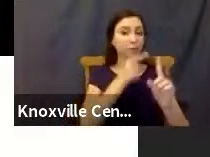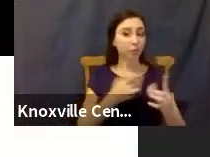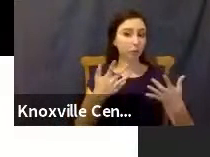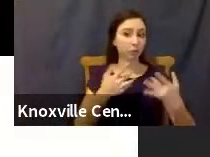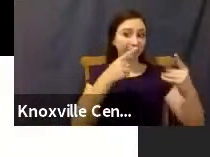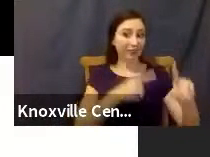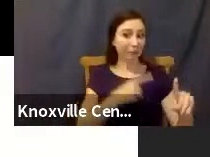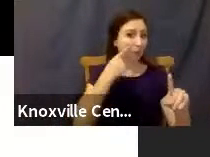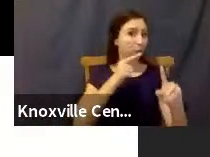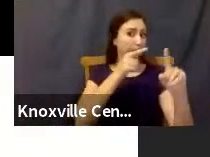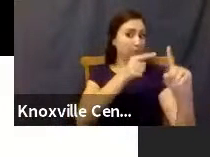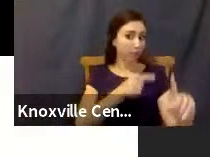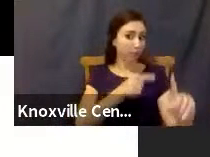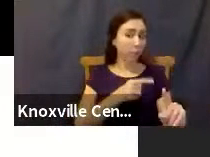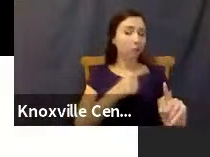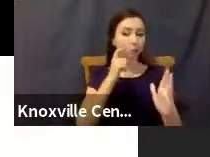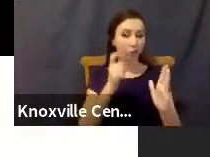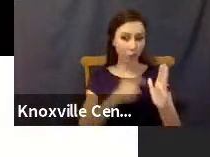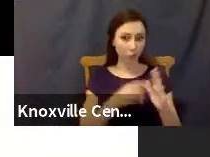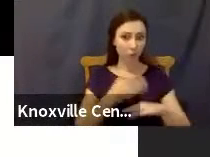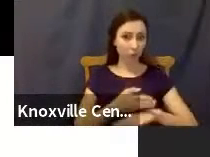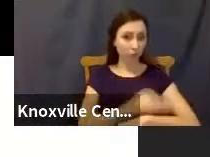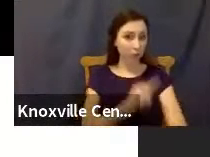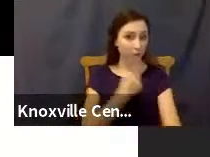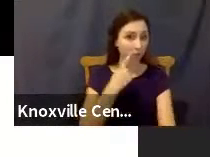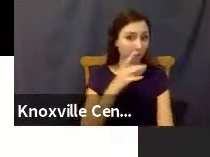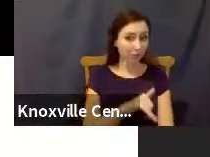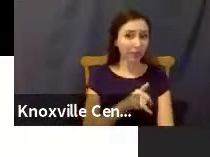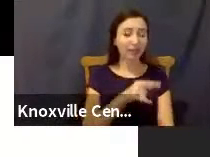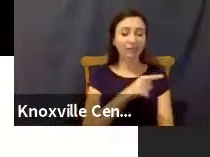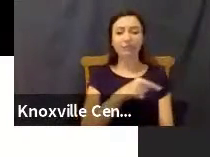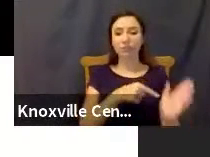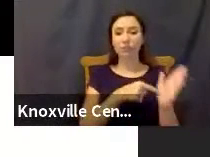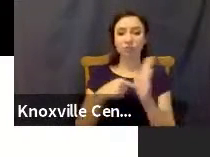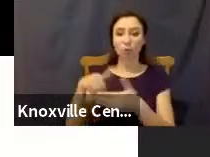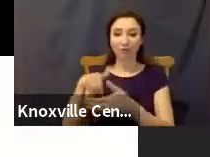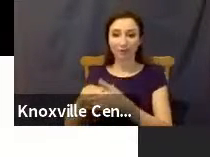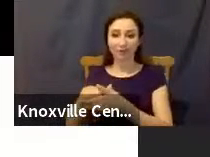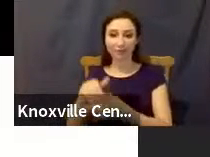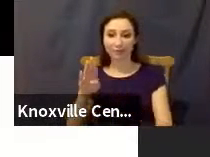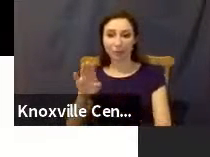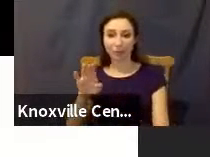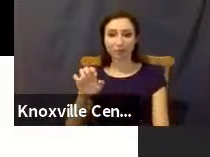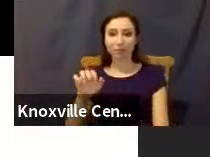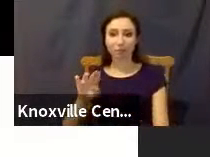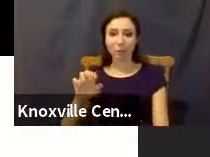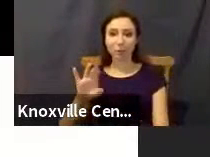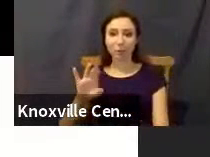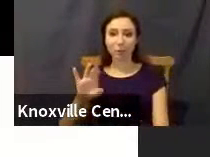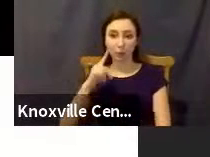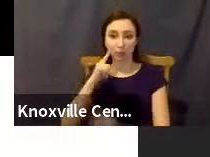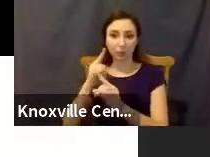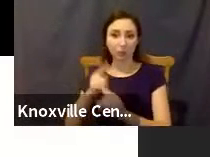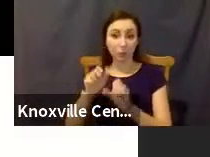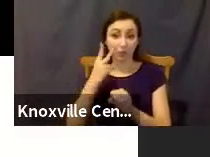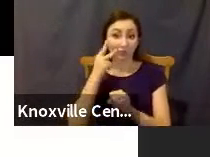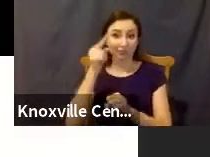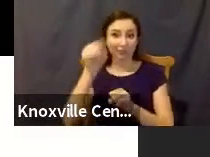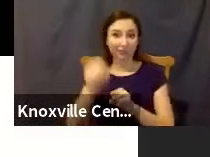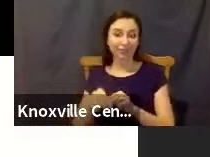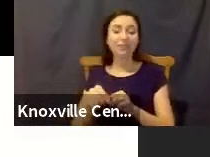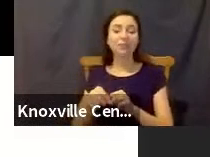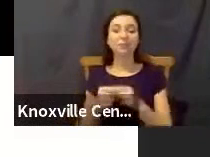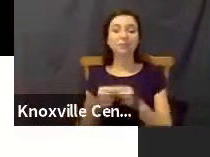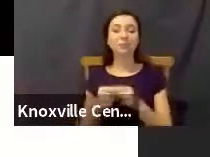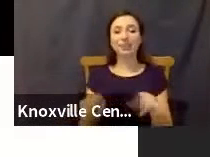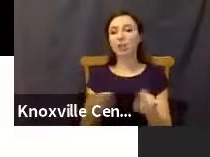know, we're seeing improvements in those as well. These things are all reflected in our benchmarks, so I'm okay with that. But it is